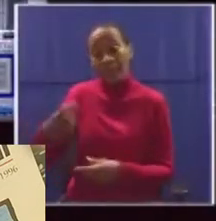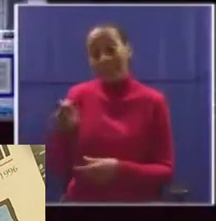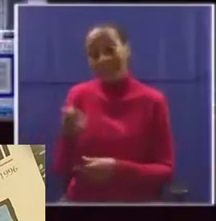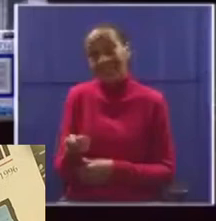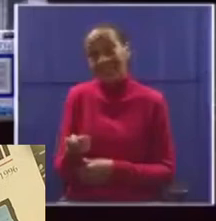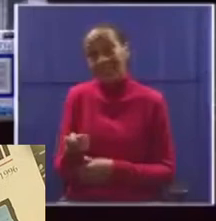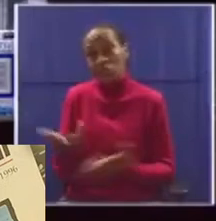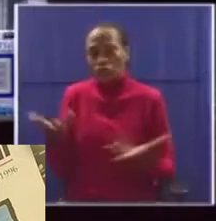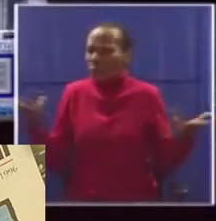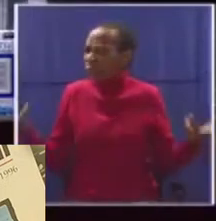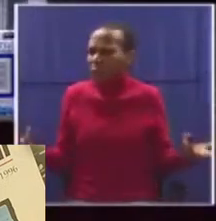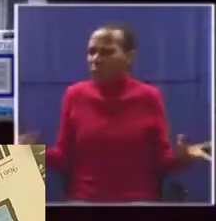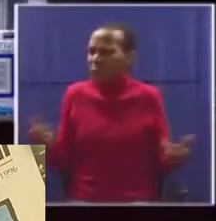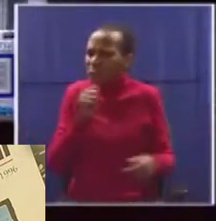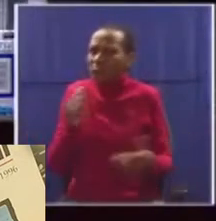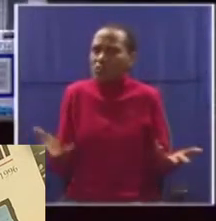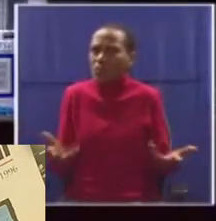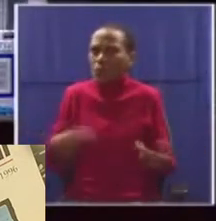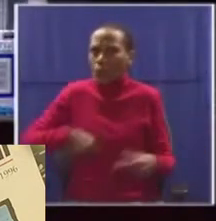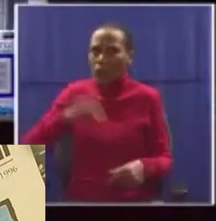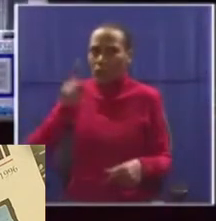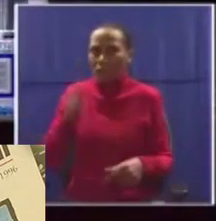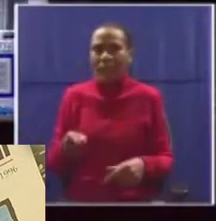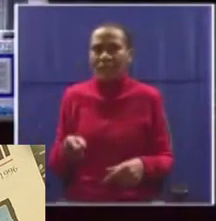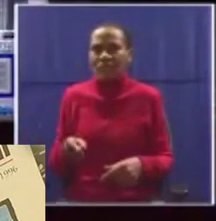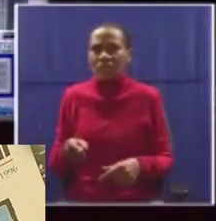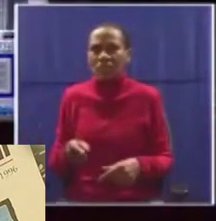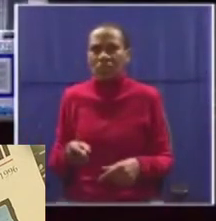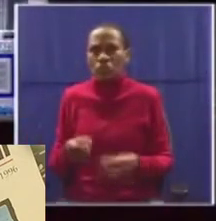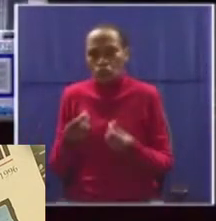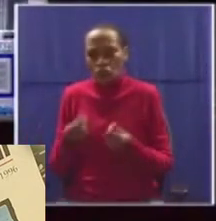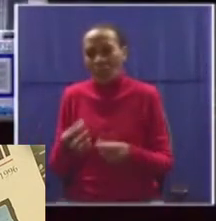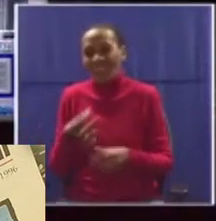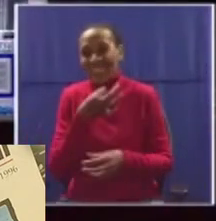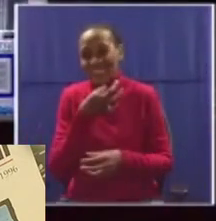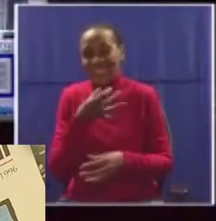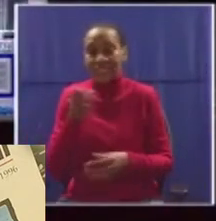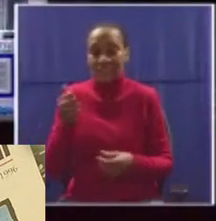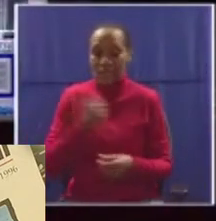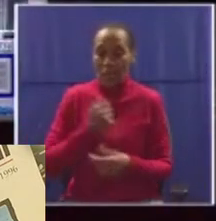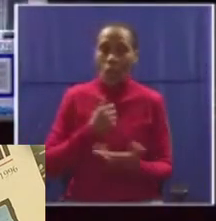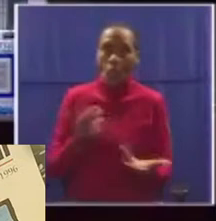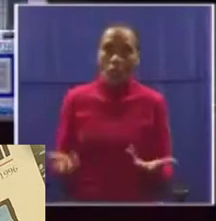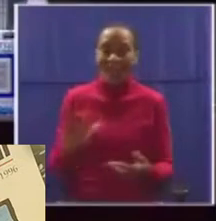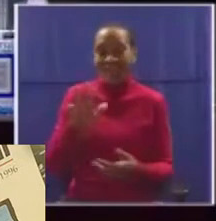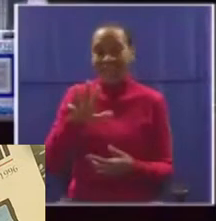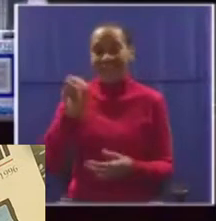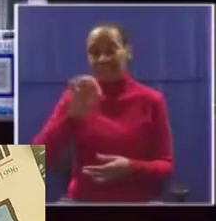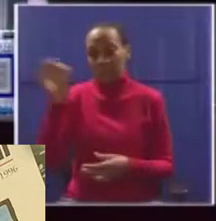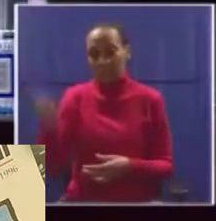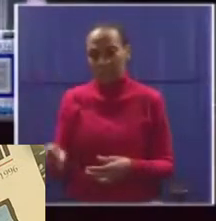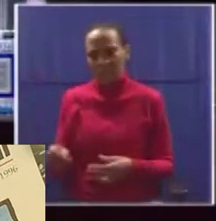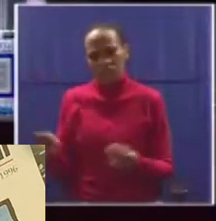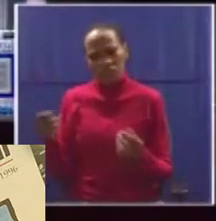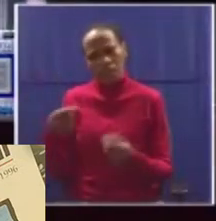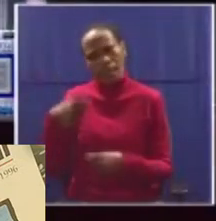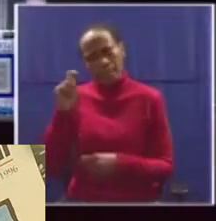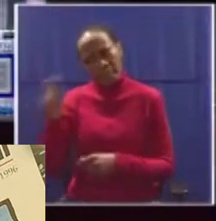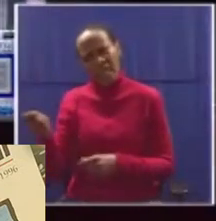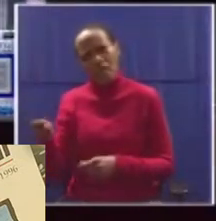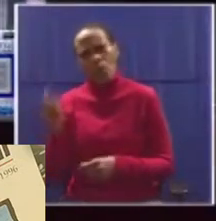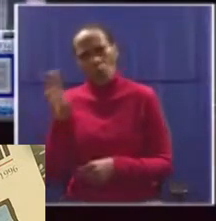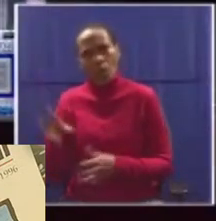then so be it we must be prepared to take our risks because I think in ninety percent of the time they will pay what they have